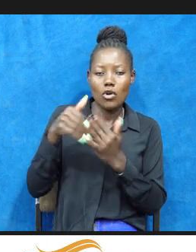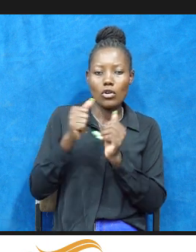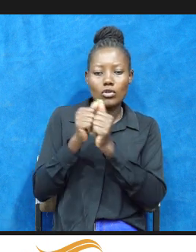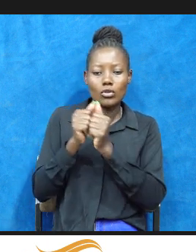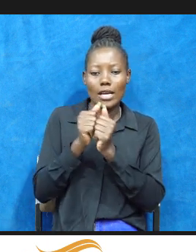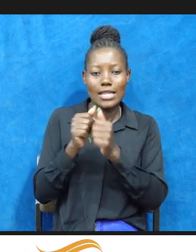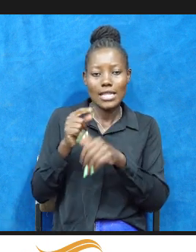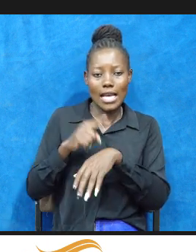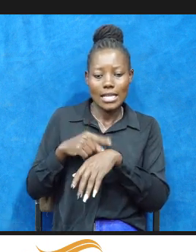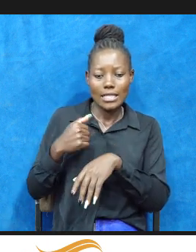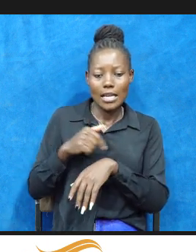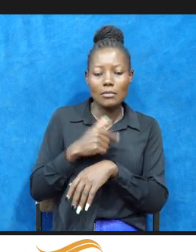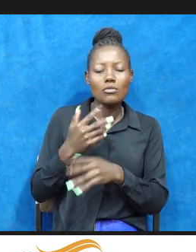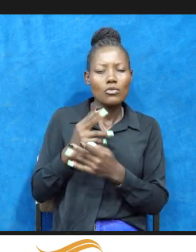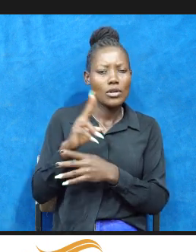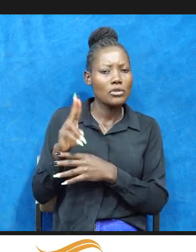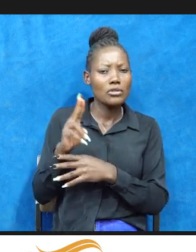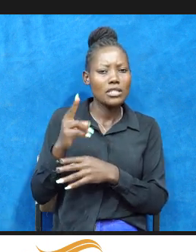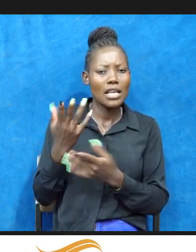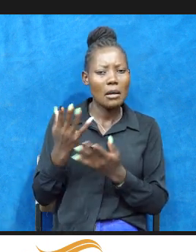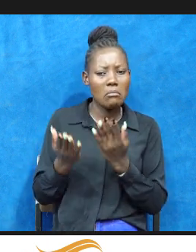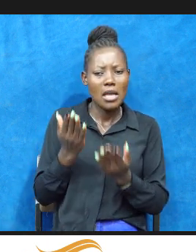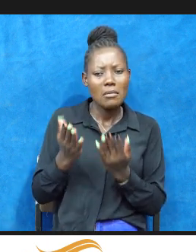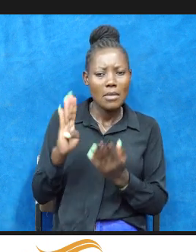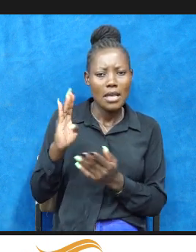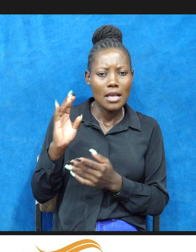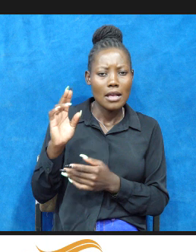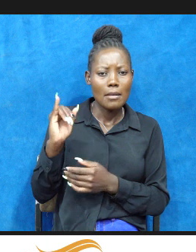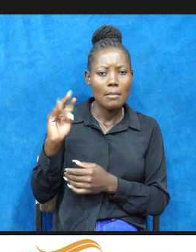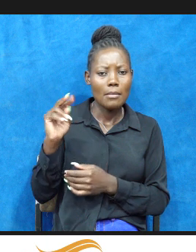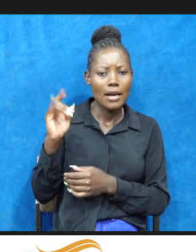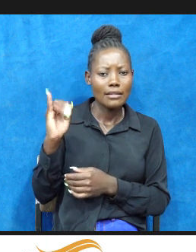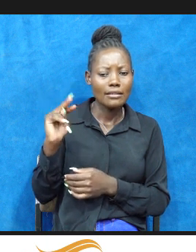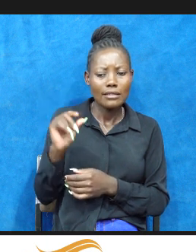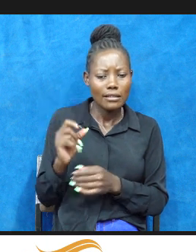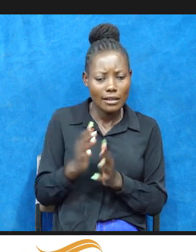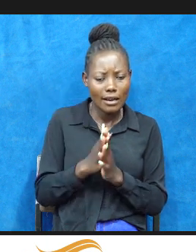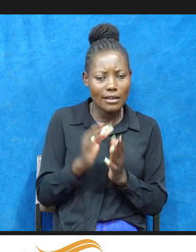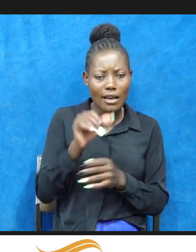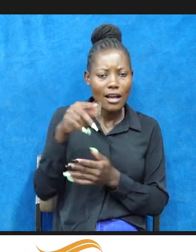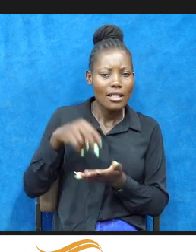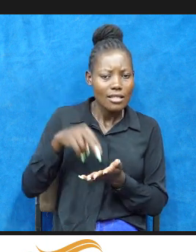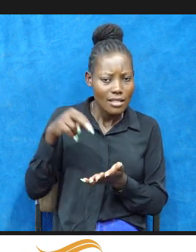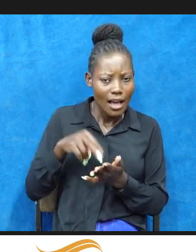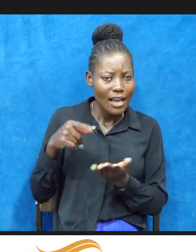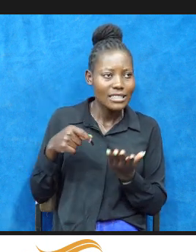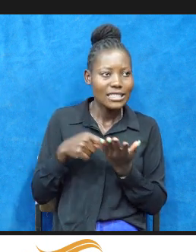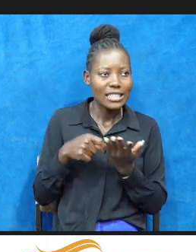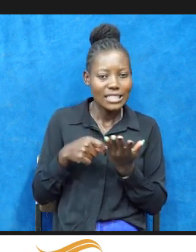you see an athlete doing bounding or box jumps, those are just technically those are plyometrics.